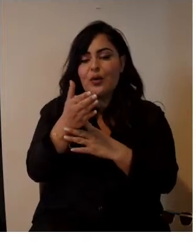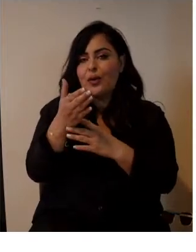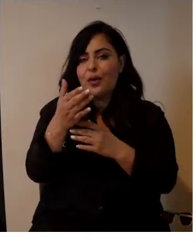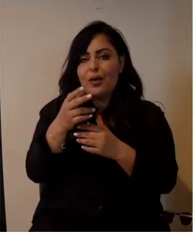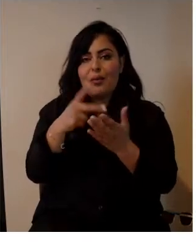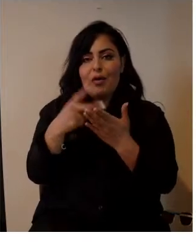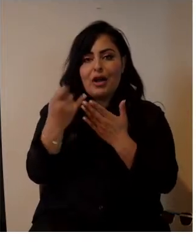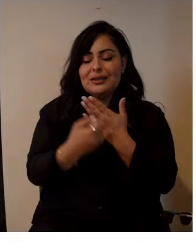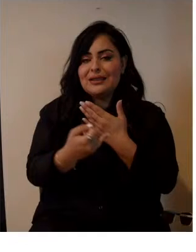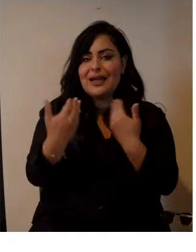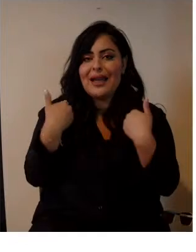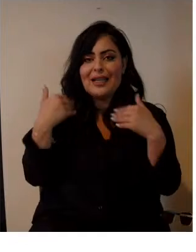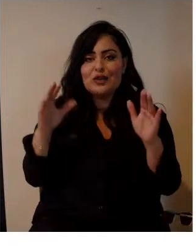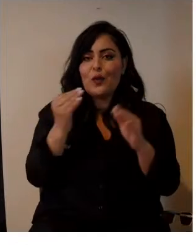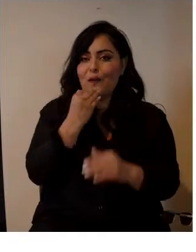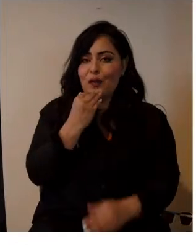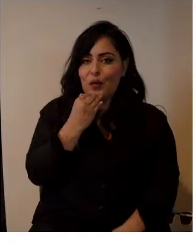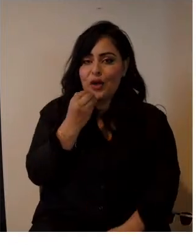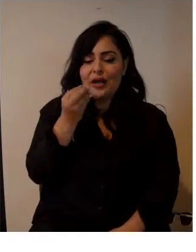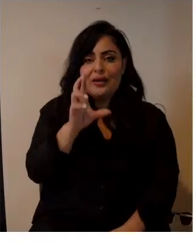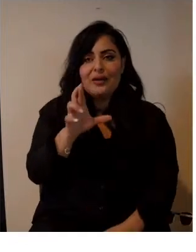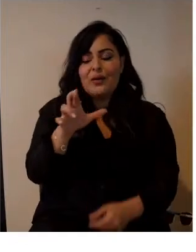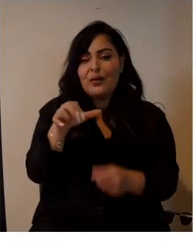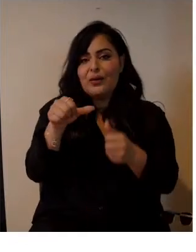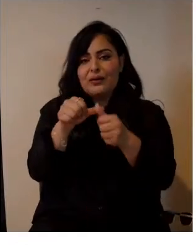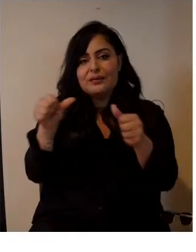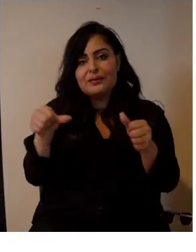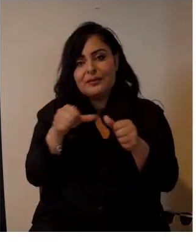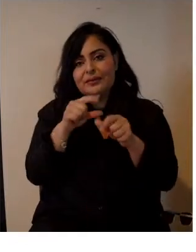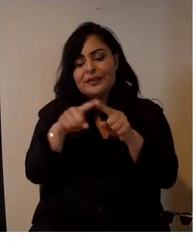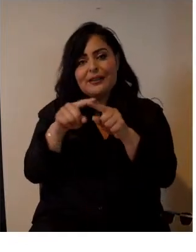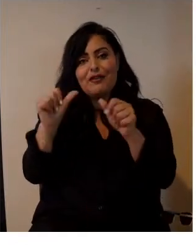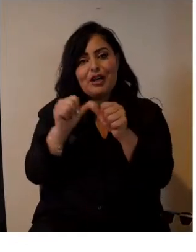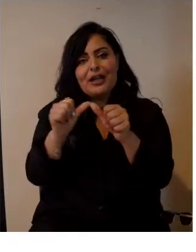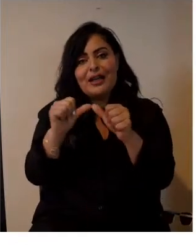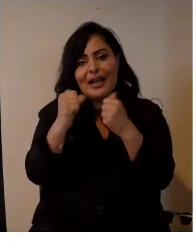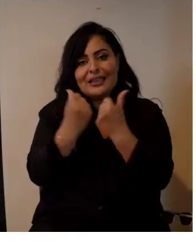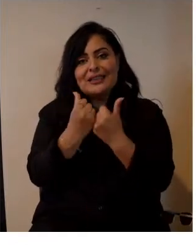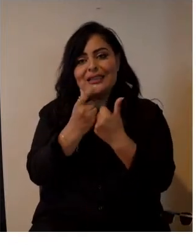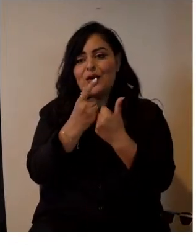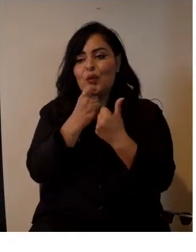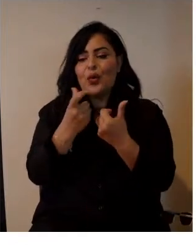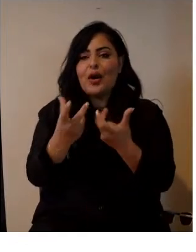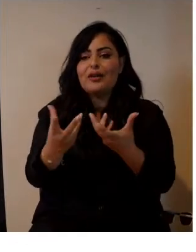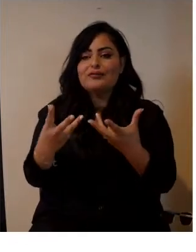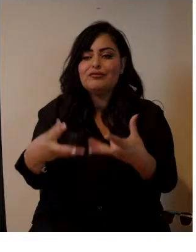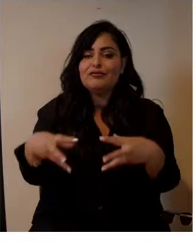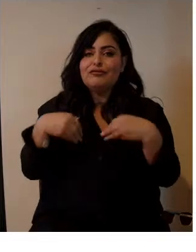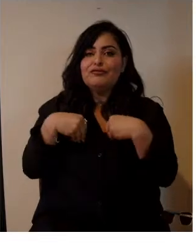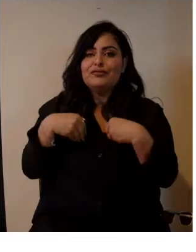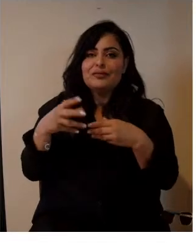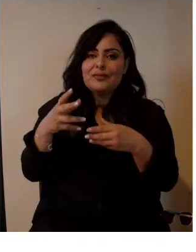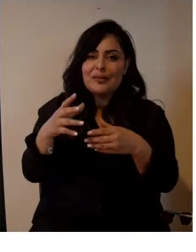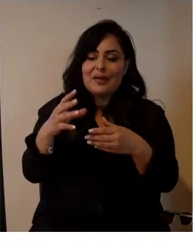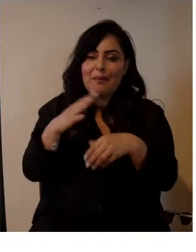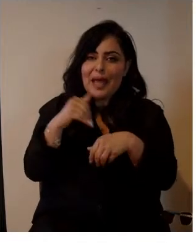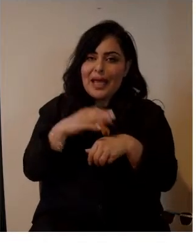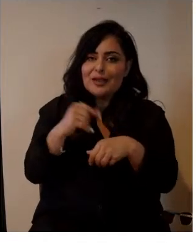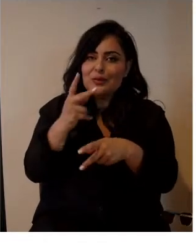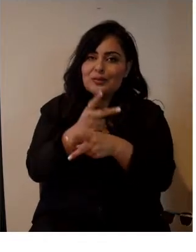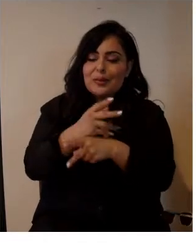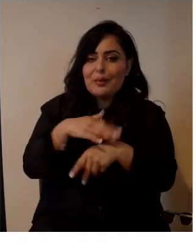be regarding the area, the agencies that are taking in the pets. So I would encourage you to go there, but